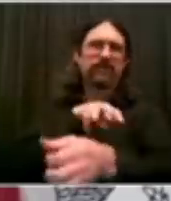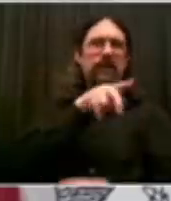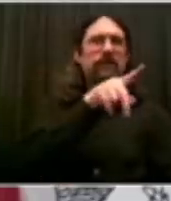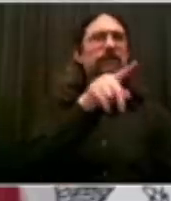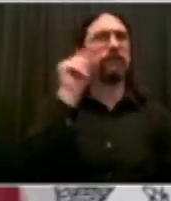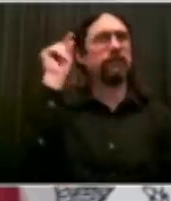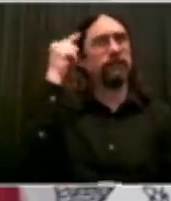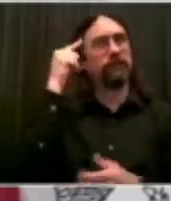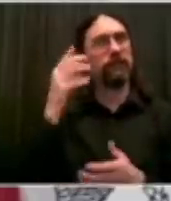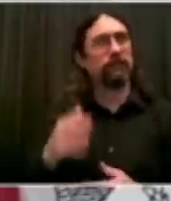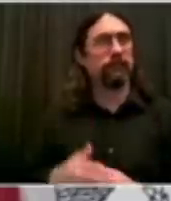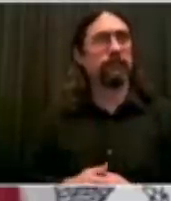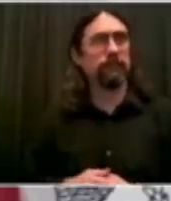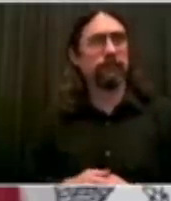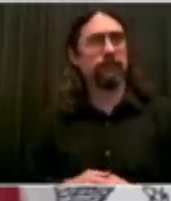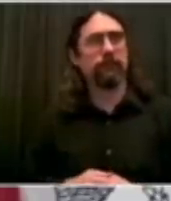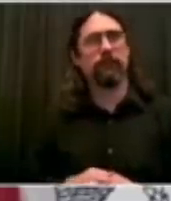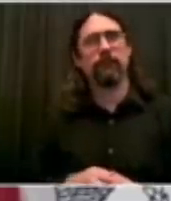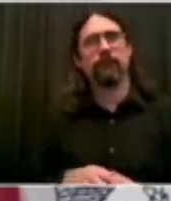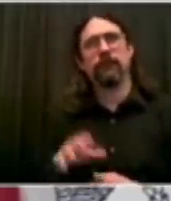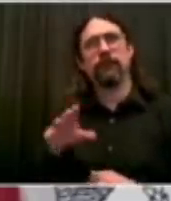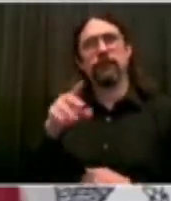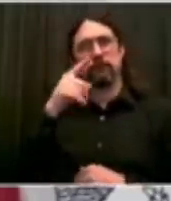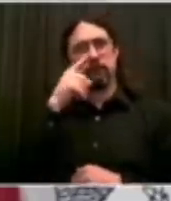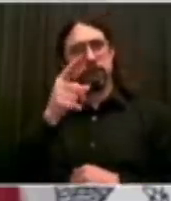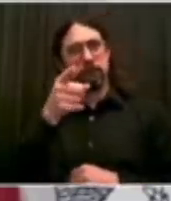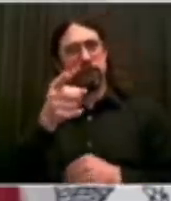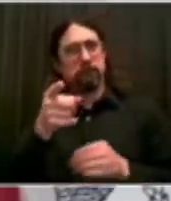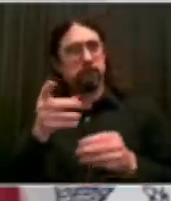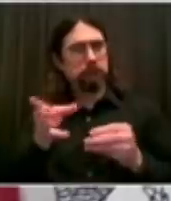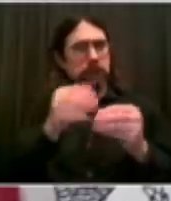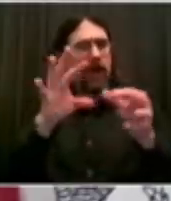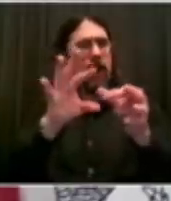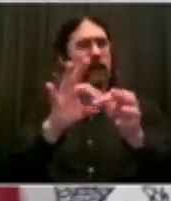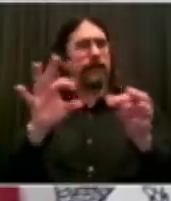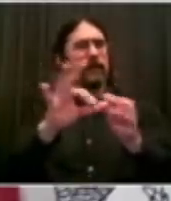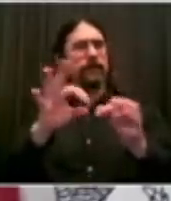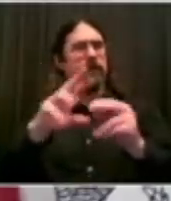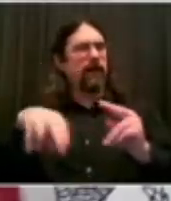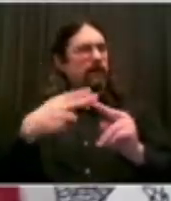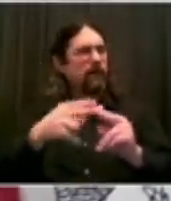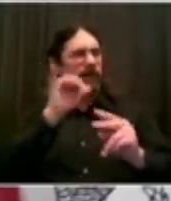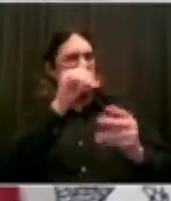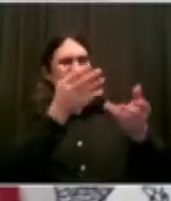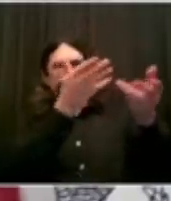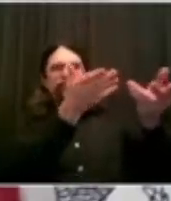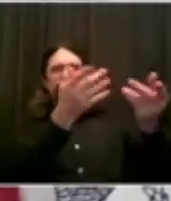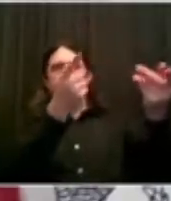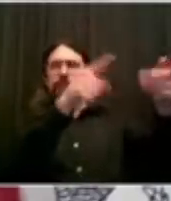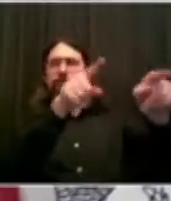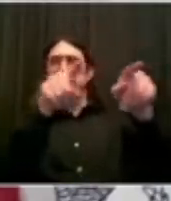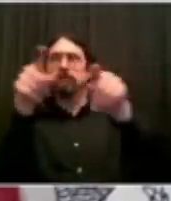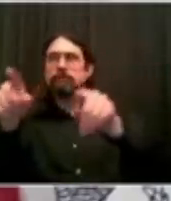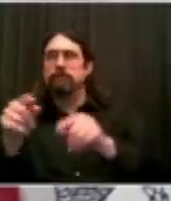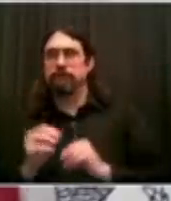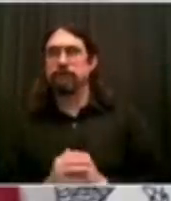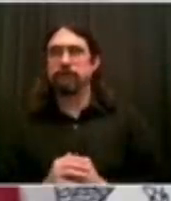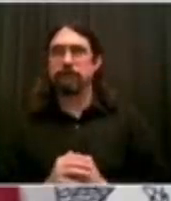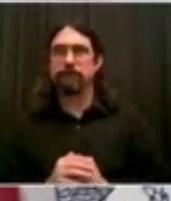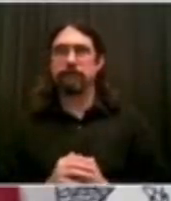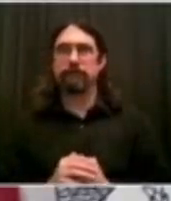how, assuming the governor stays in place, how your relationship and interaction with him will